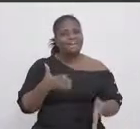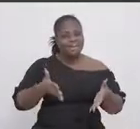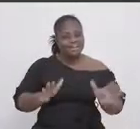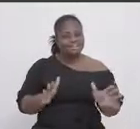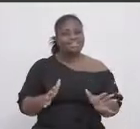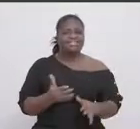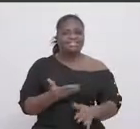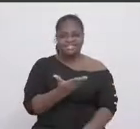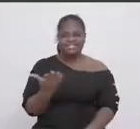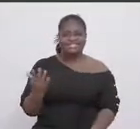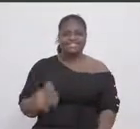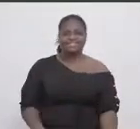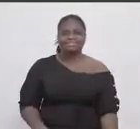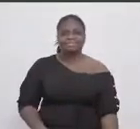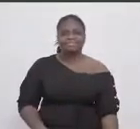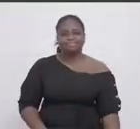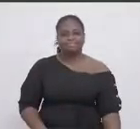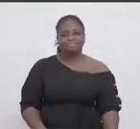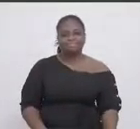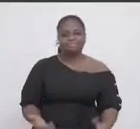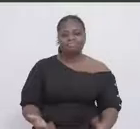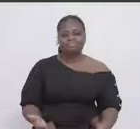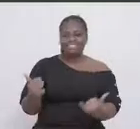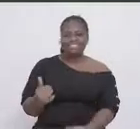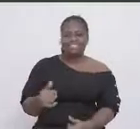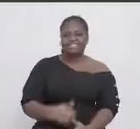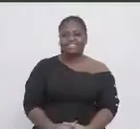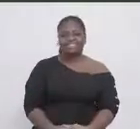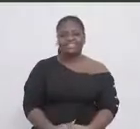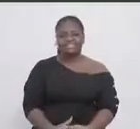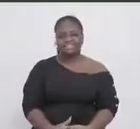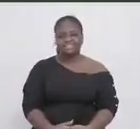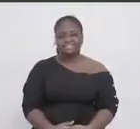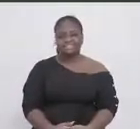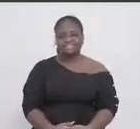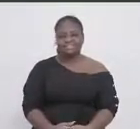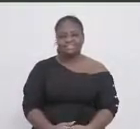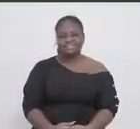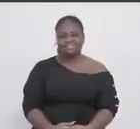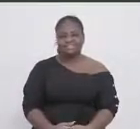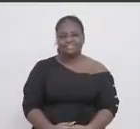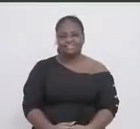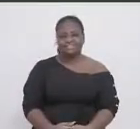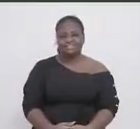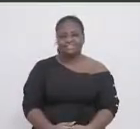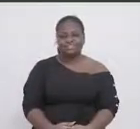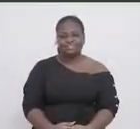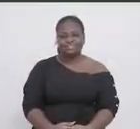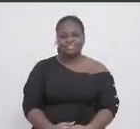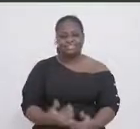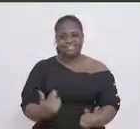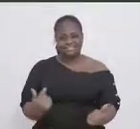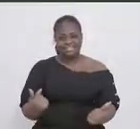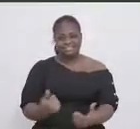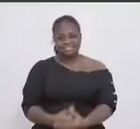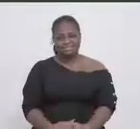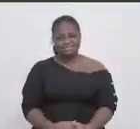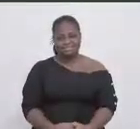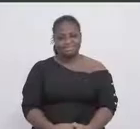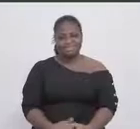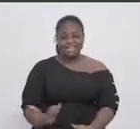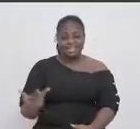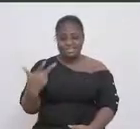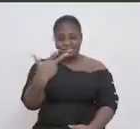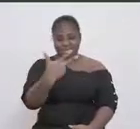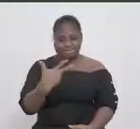these tools. This is EdTech Monday. It's brought to you by the MasterCard Foundation with support from MEST. My guests are